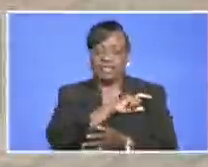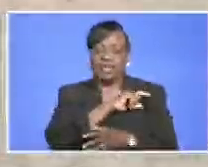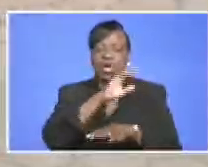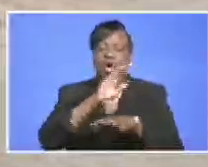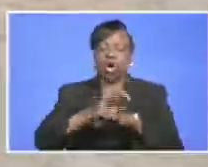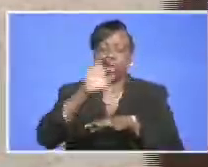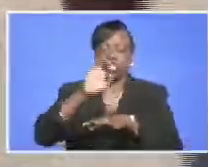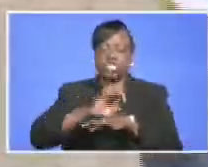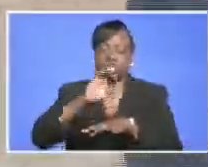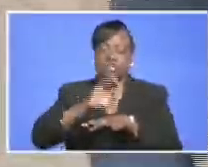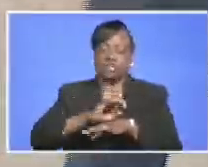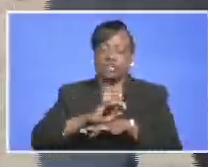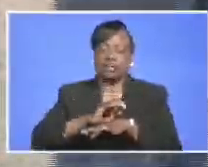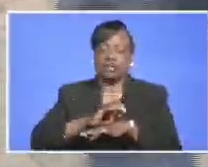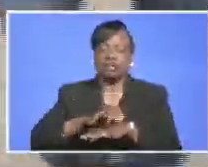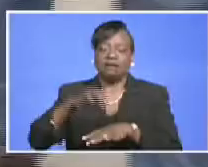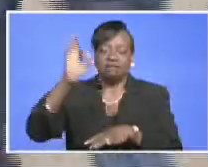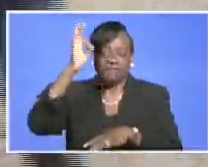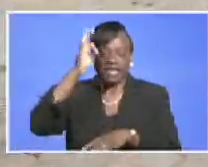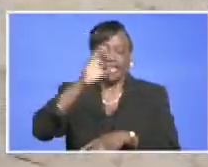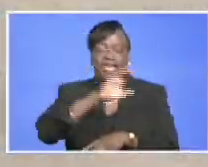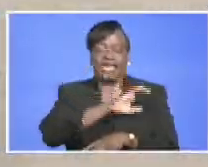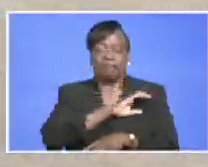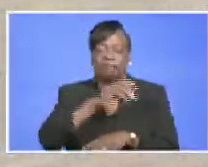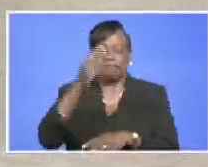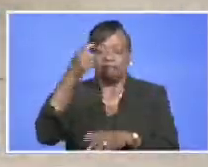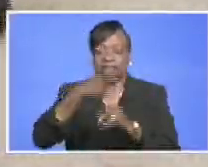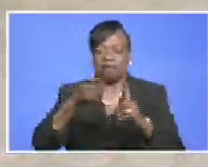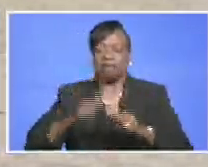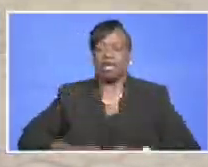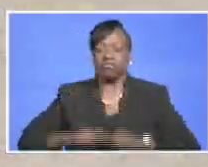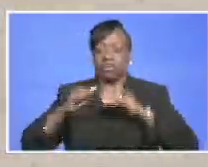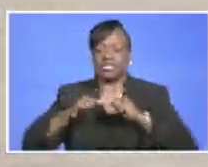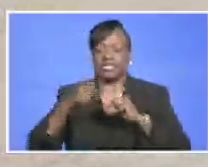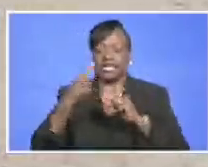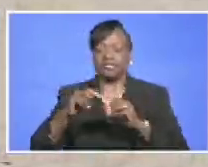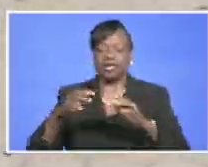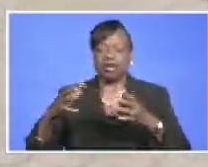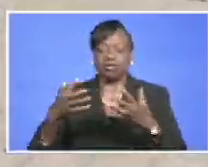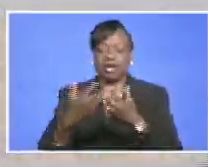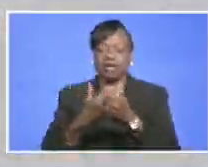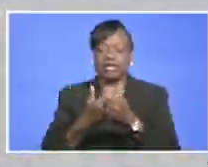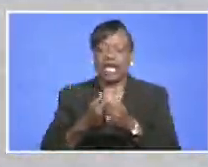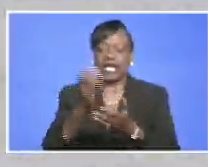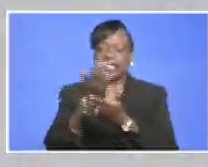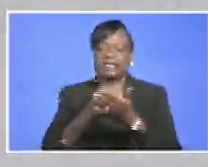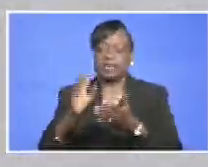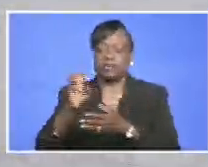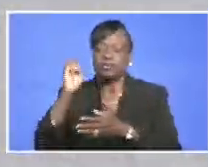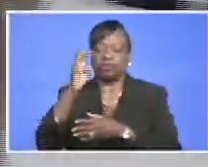Campbell, from addressing the crowd, but he did. And as police closely watched, someone threw water on the